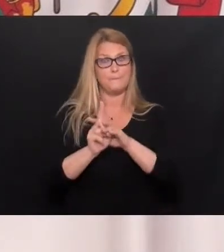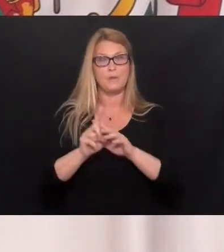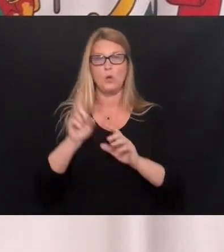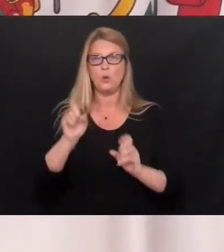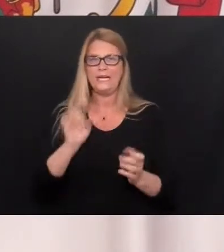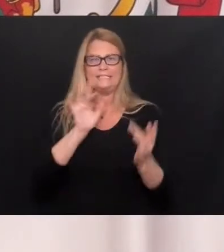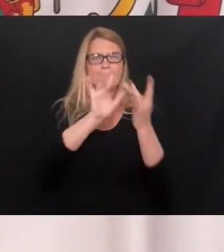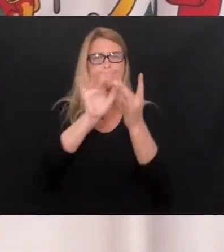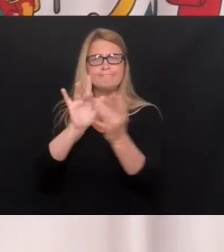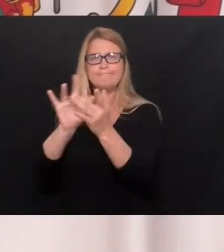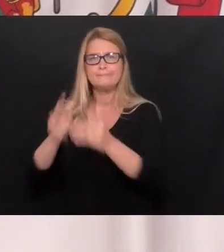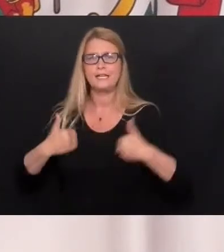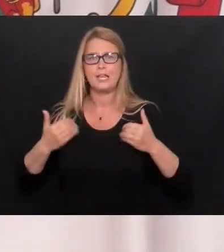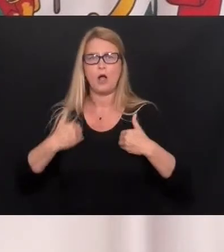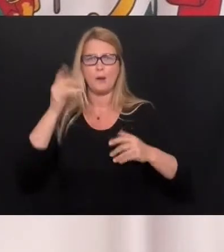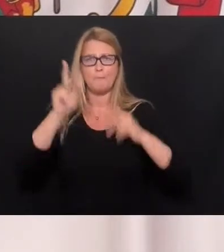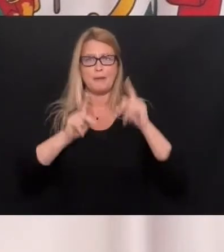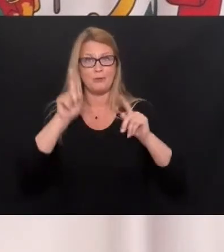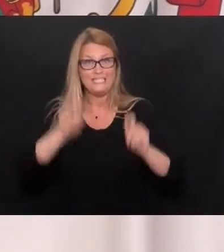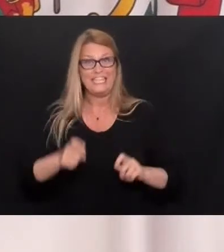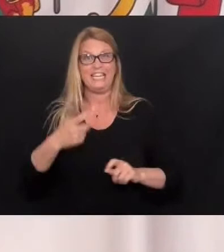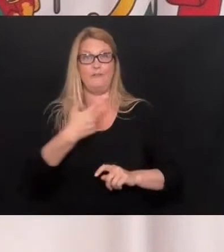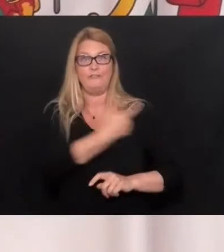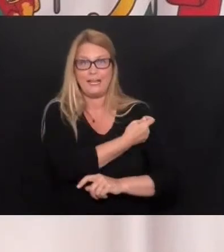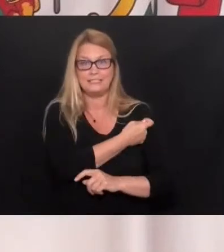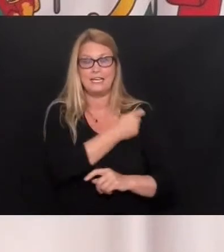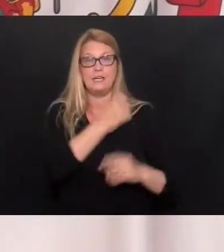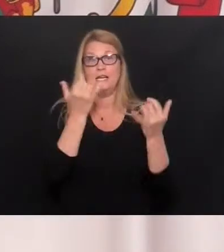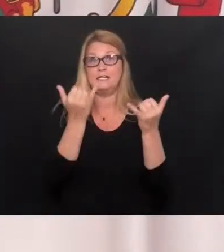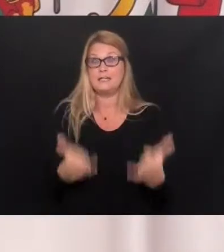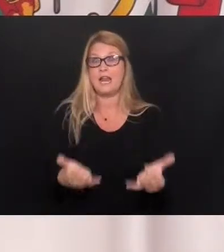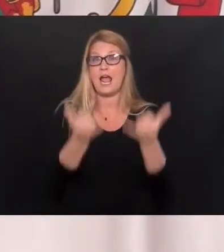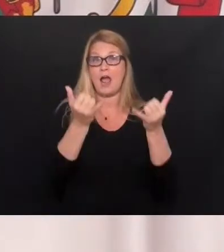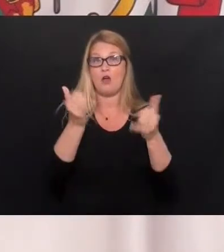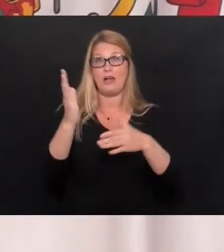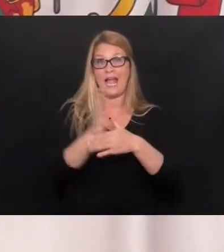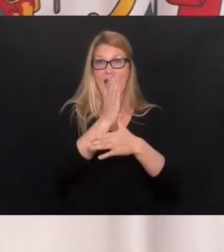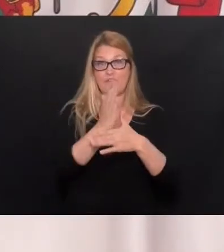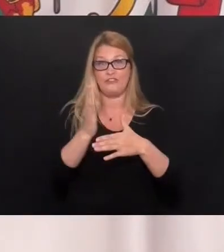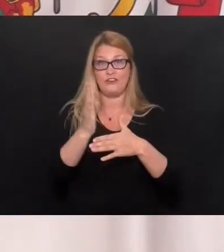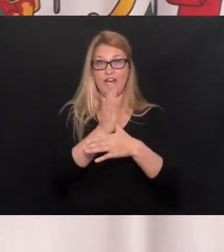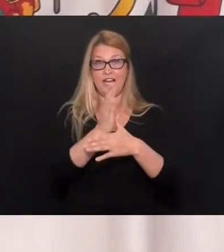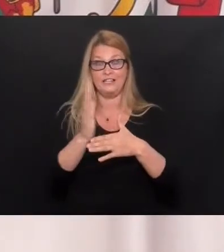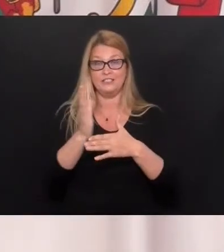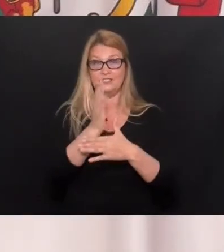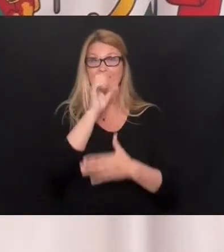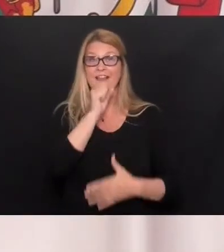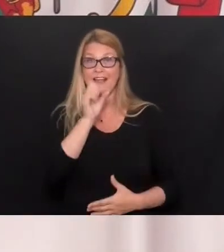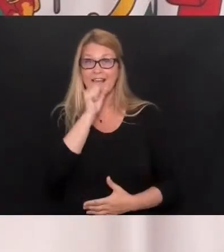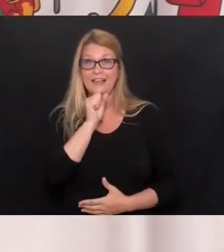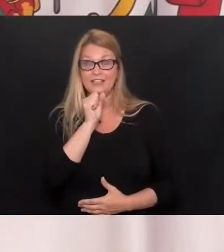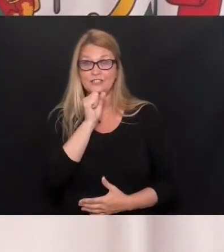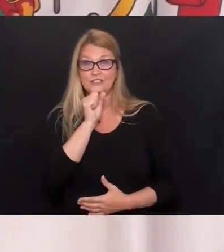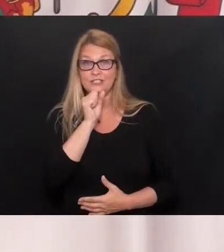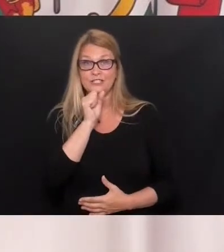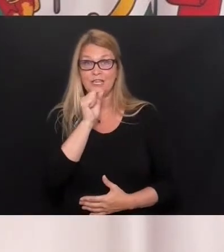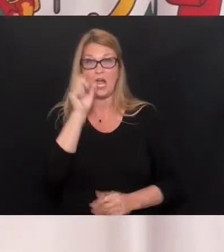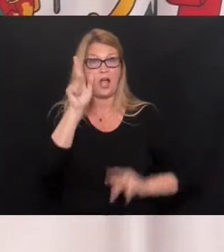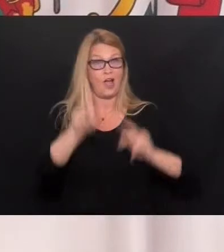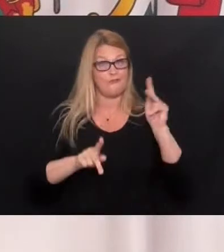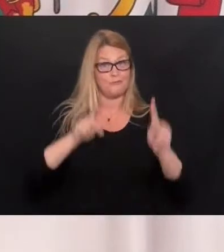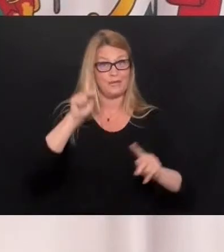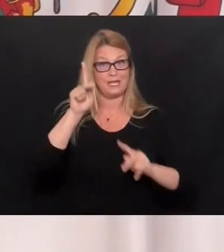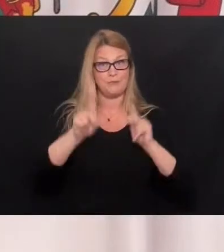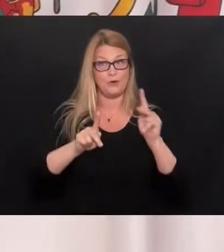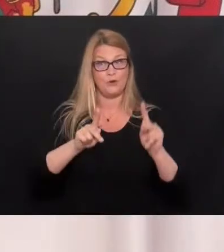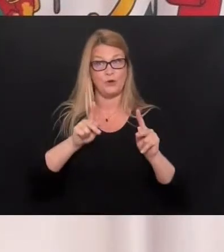we need to get them vaccinated. Now, the average median age of people that